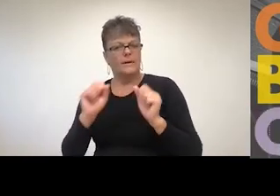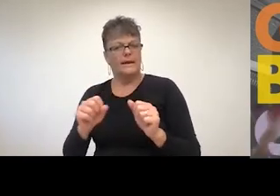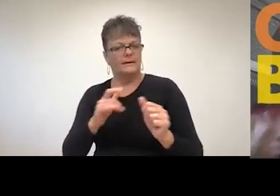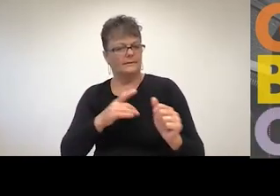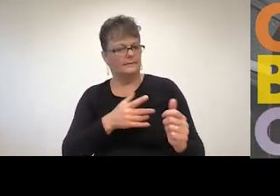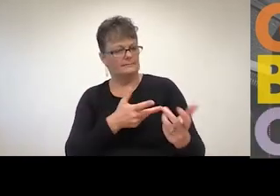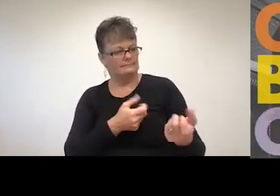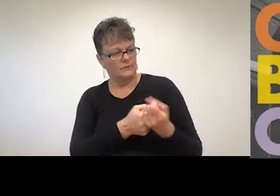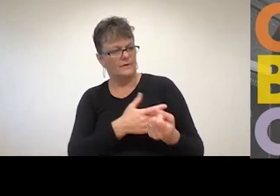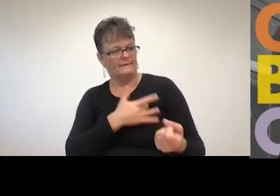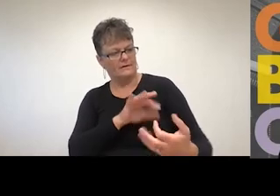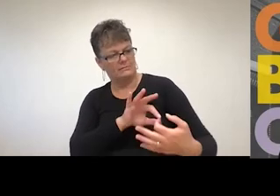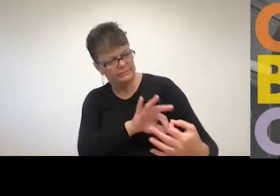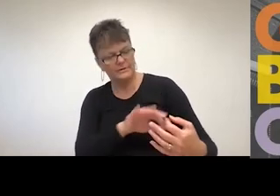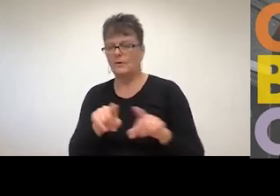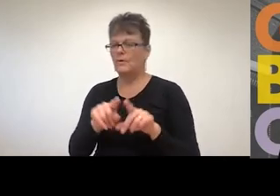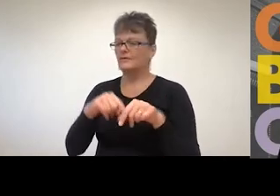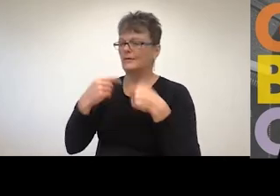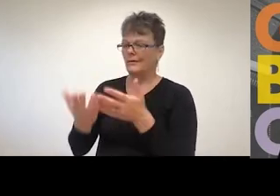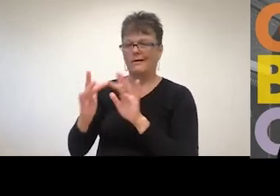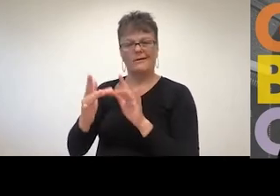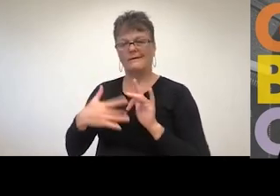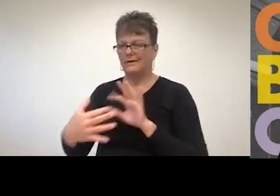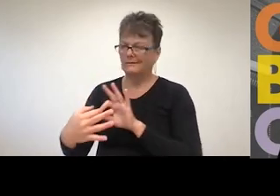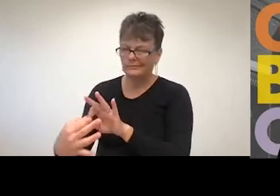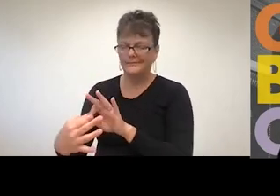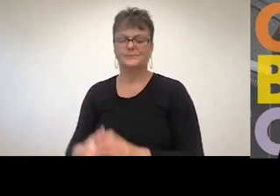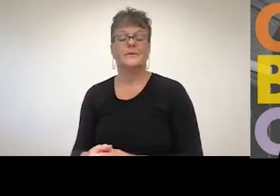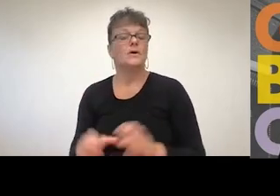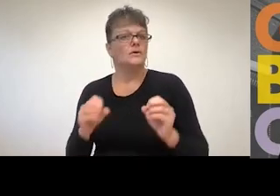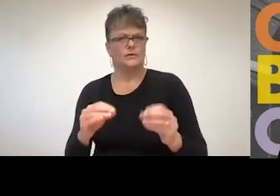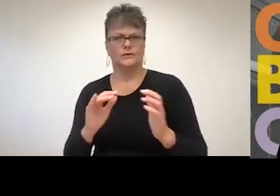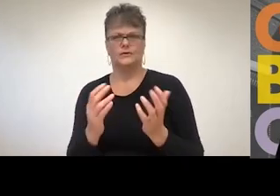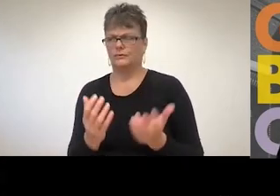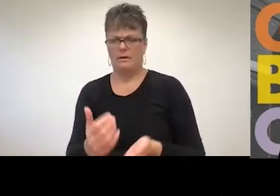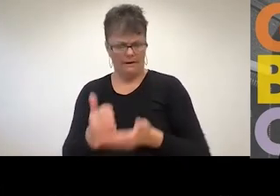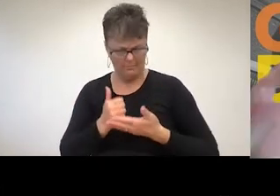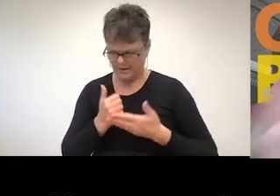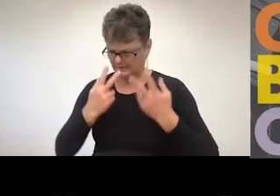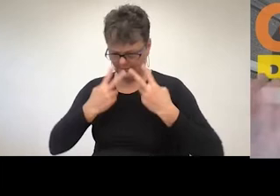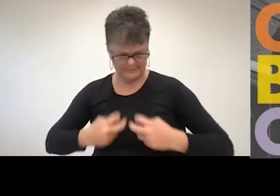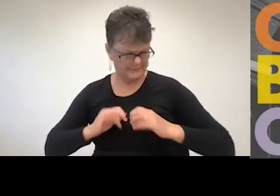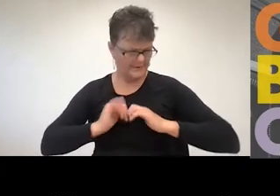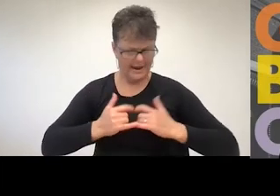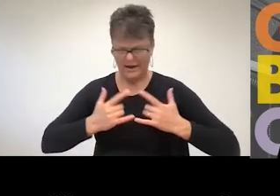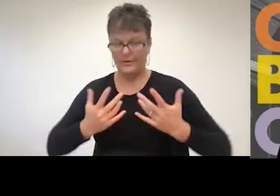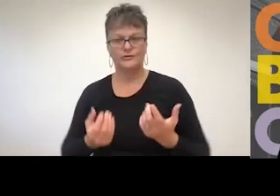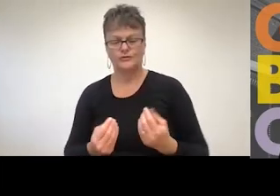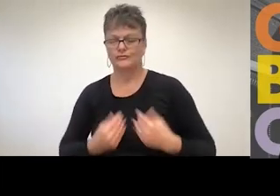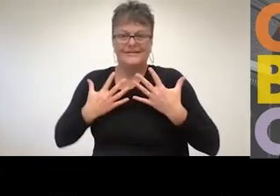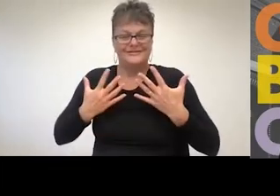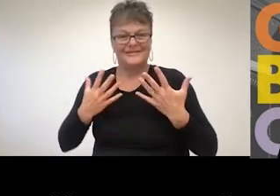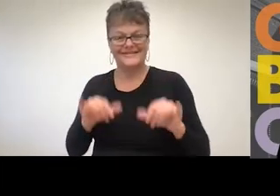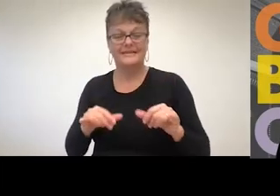communities. And to help us facilitate that reflection and to energize our thinking, I am so thrilled